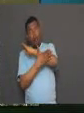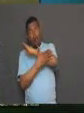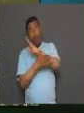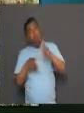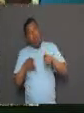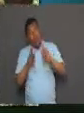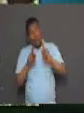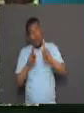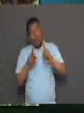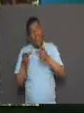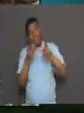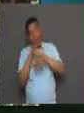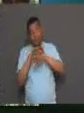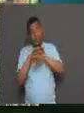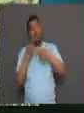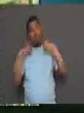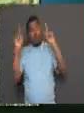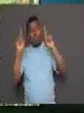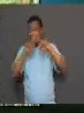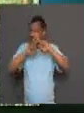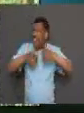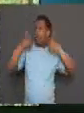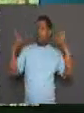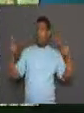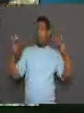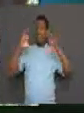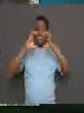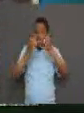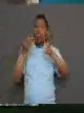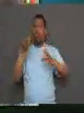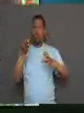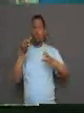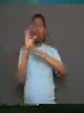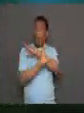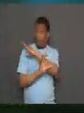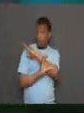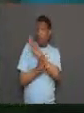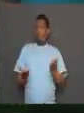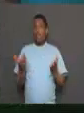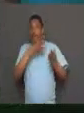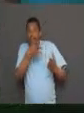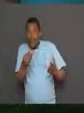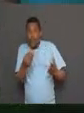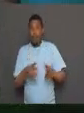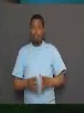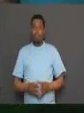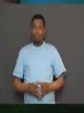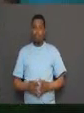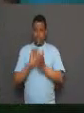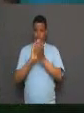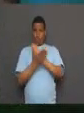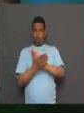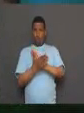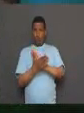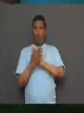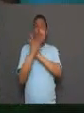proclamations in the largest sections of the country, and shift the